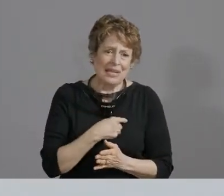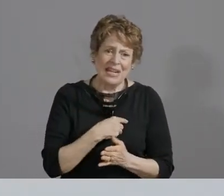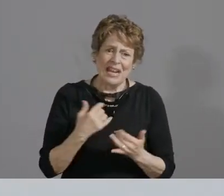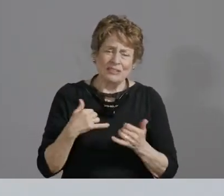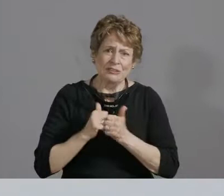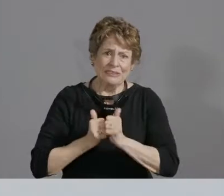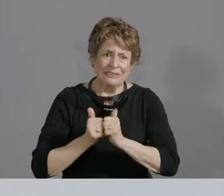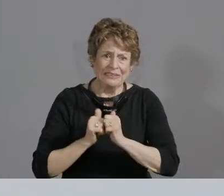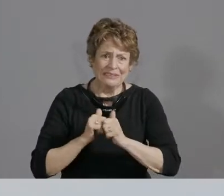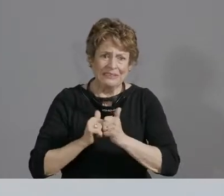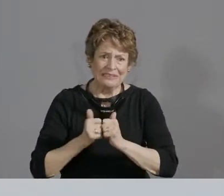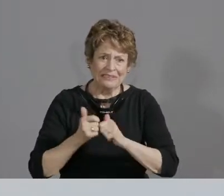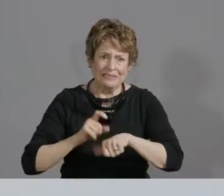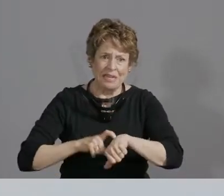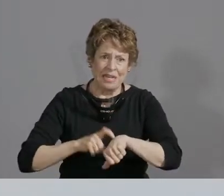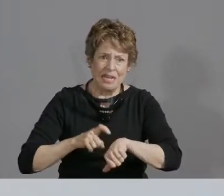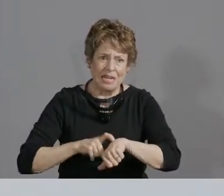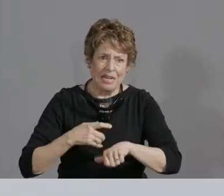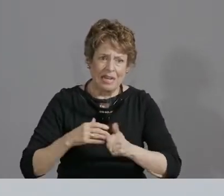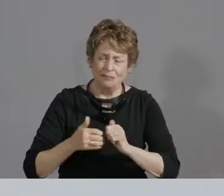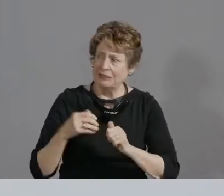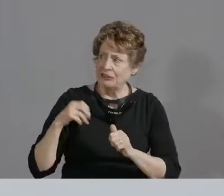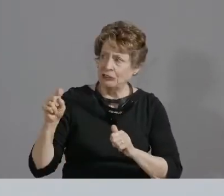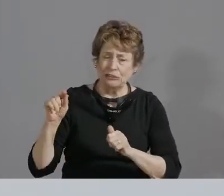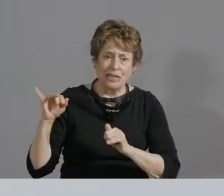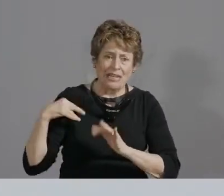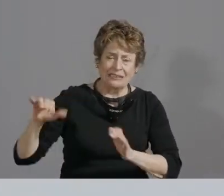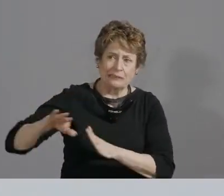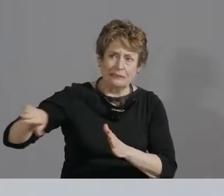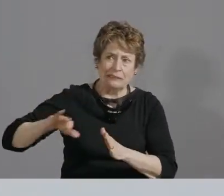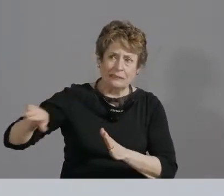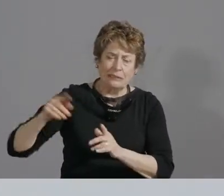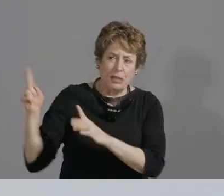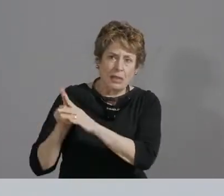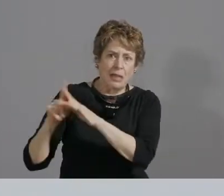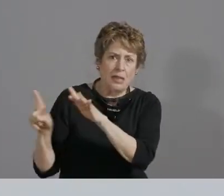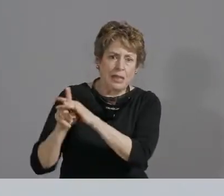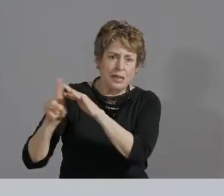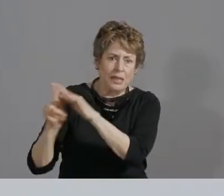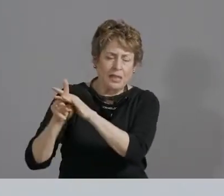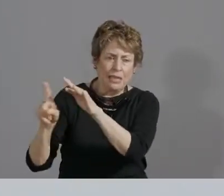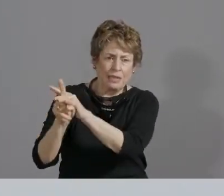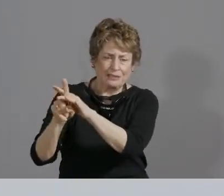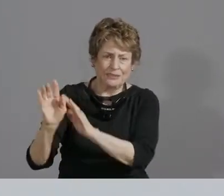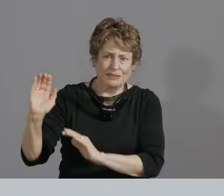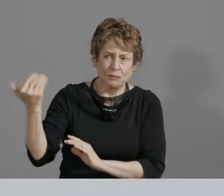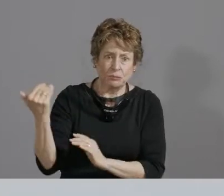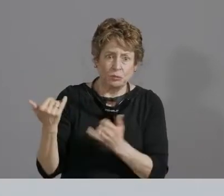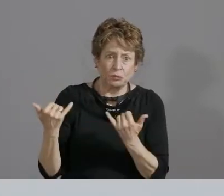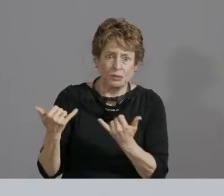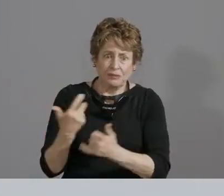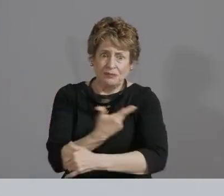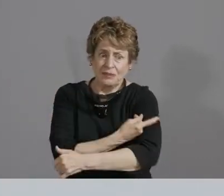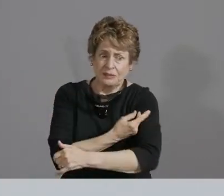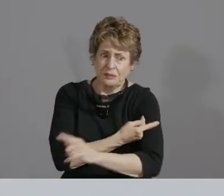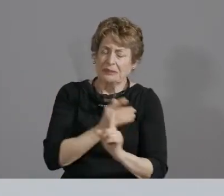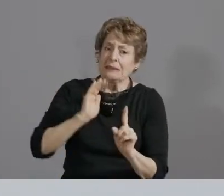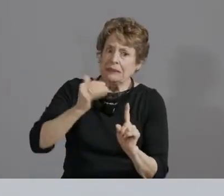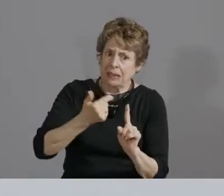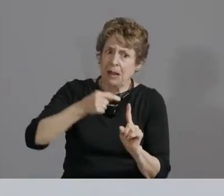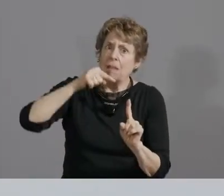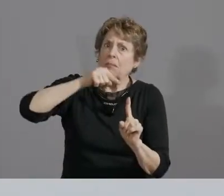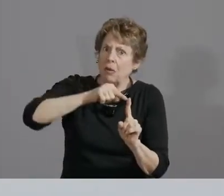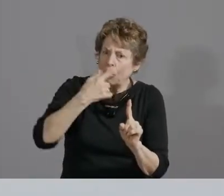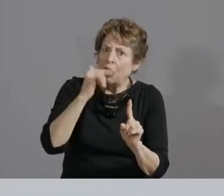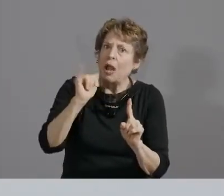of COVID-19. What it does look like is that the current vaccines are effective against the current